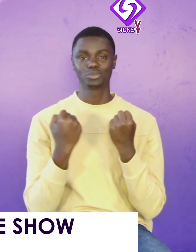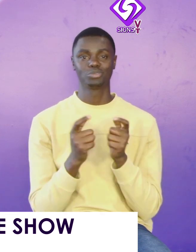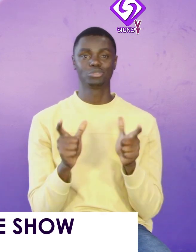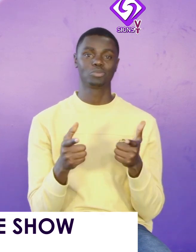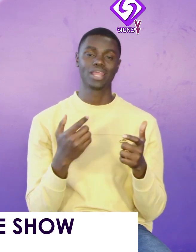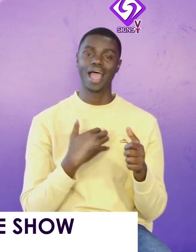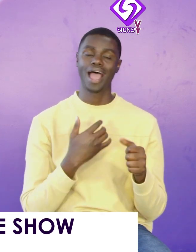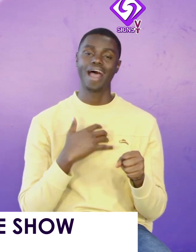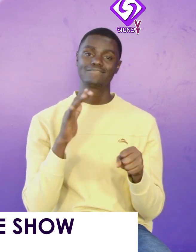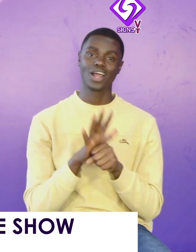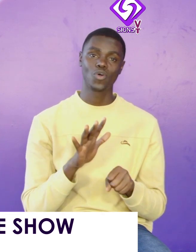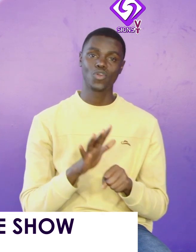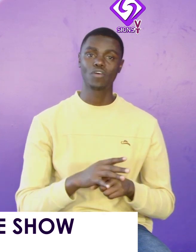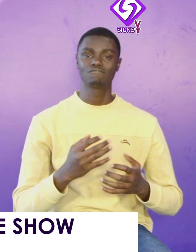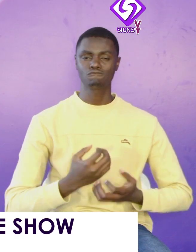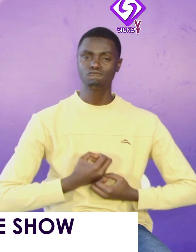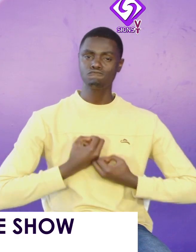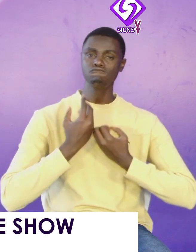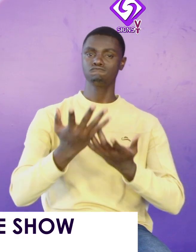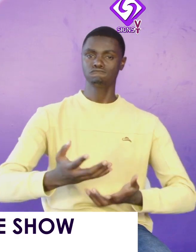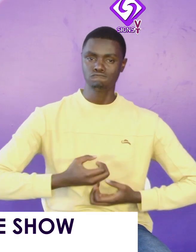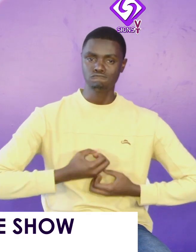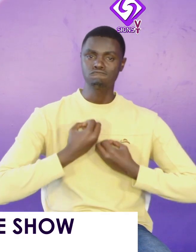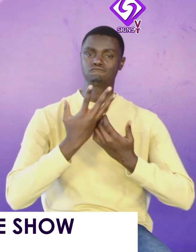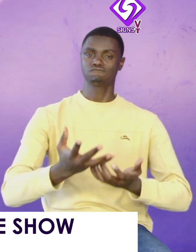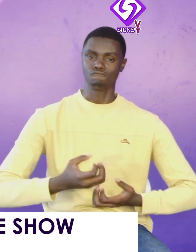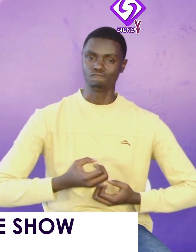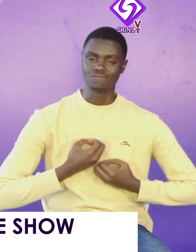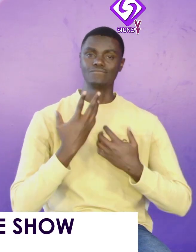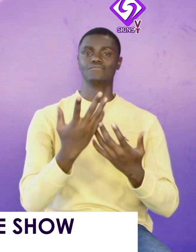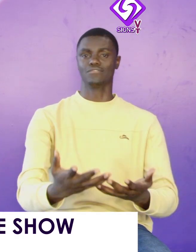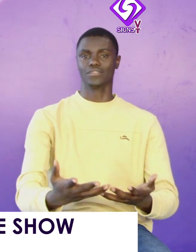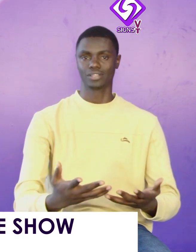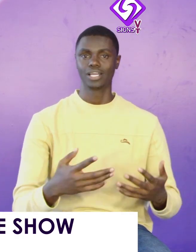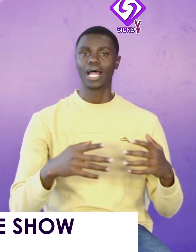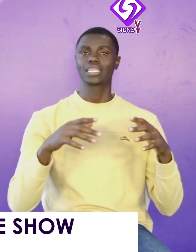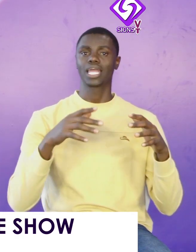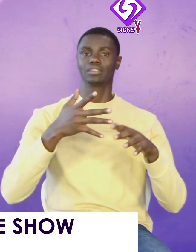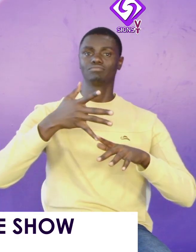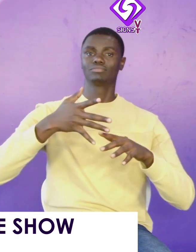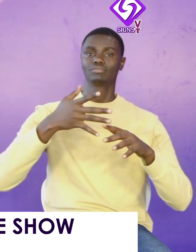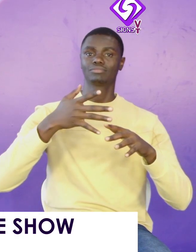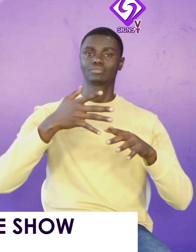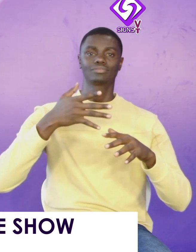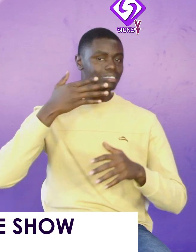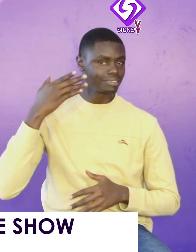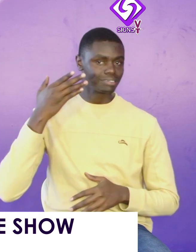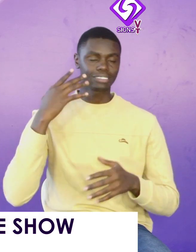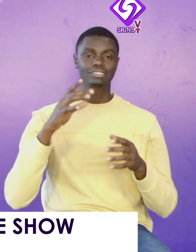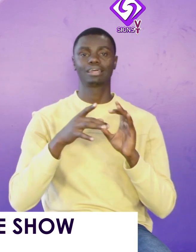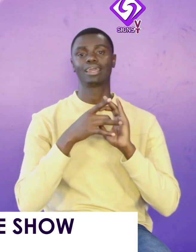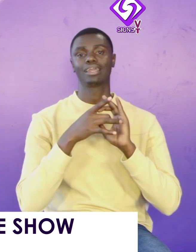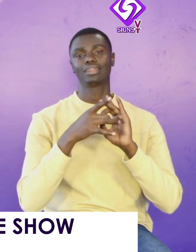of busting of, cheaters in relationships. And this is where the views are high.